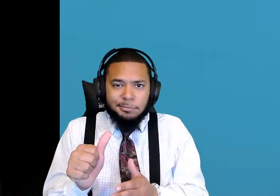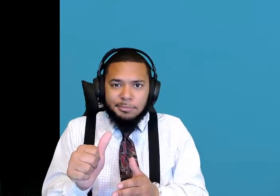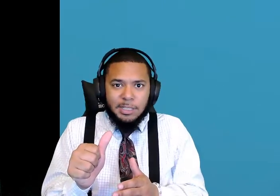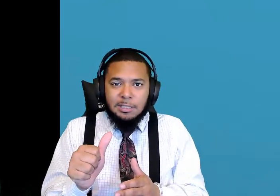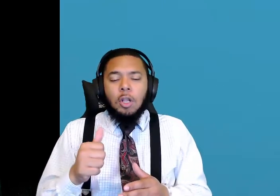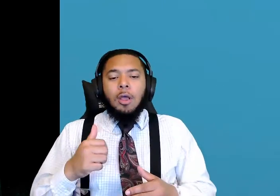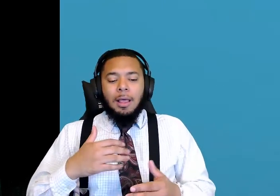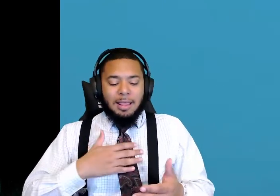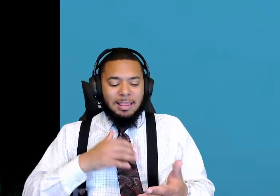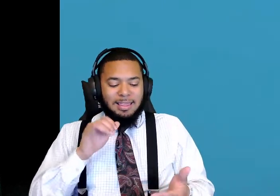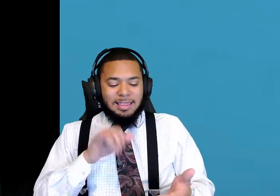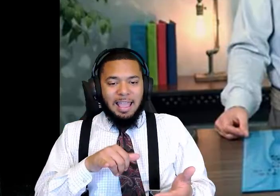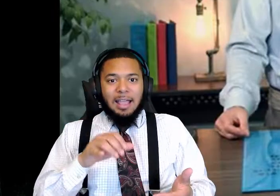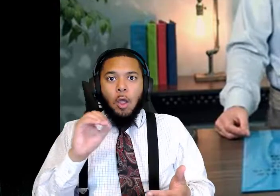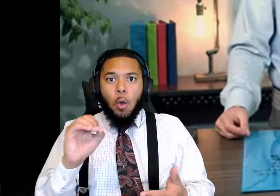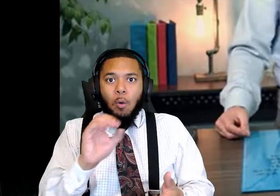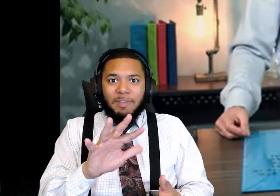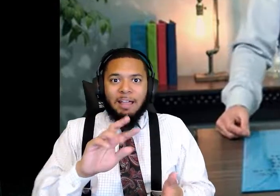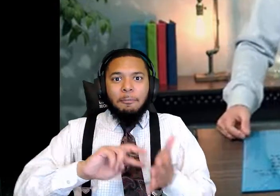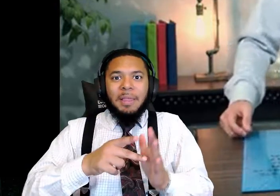for $52.21.